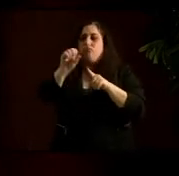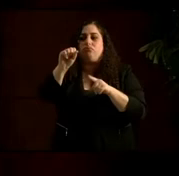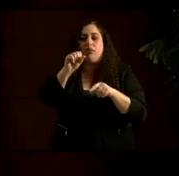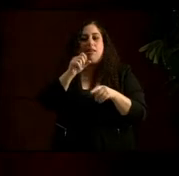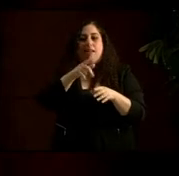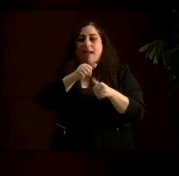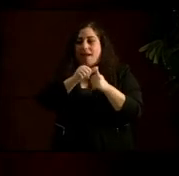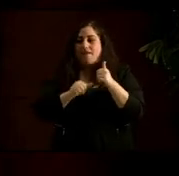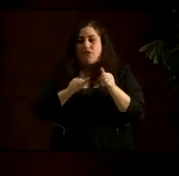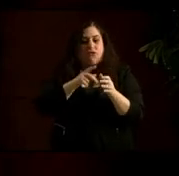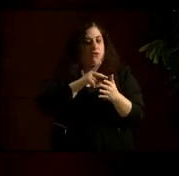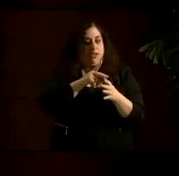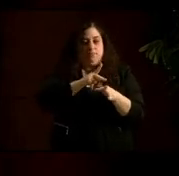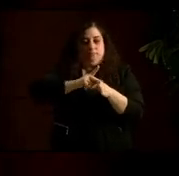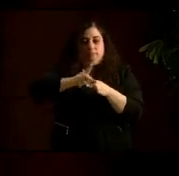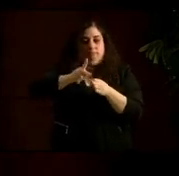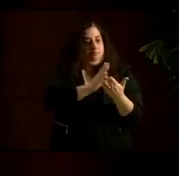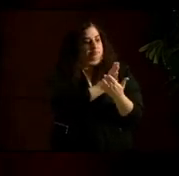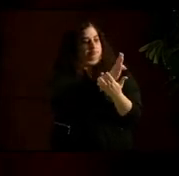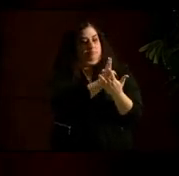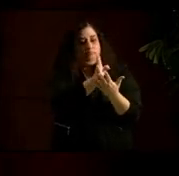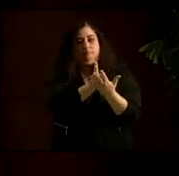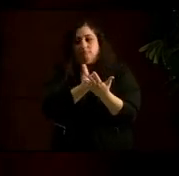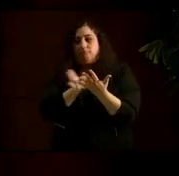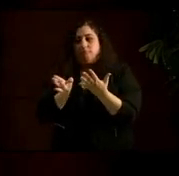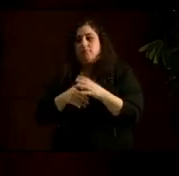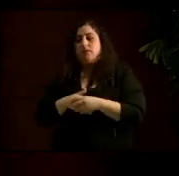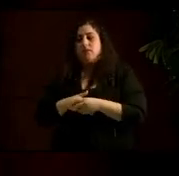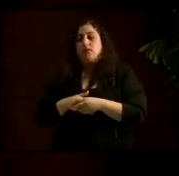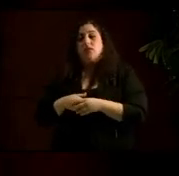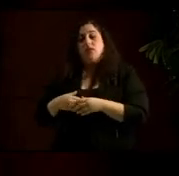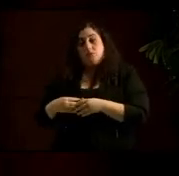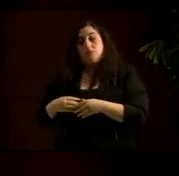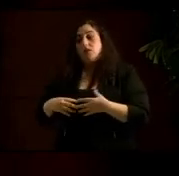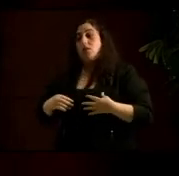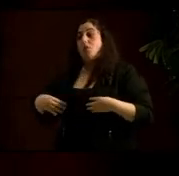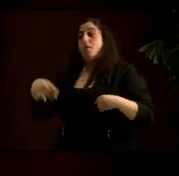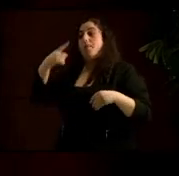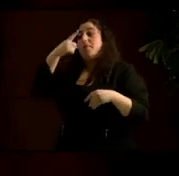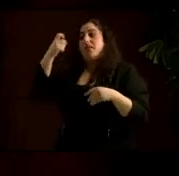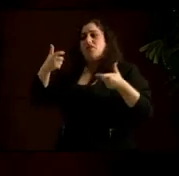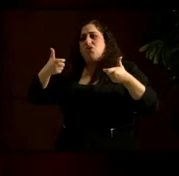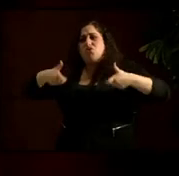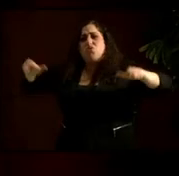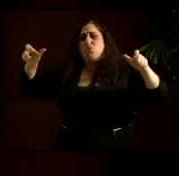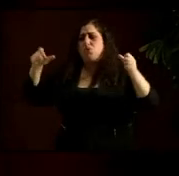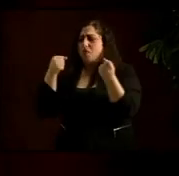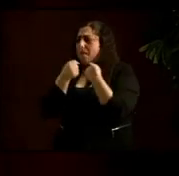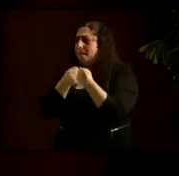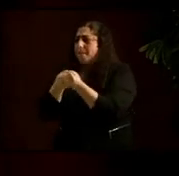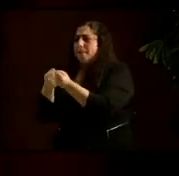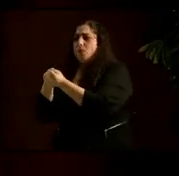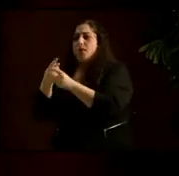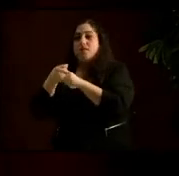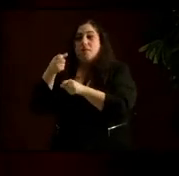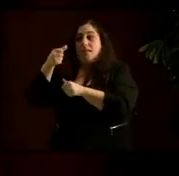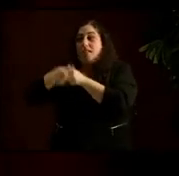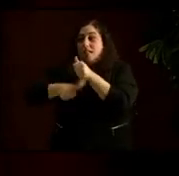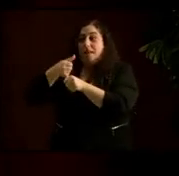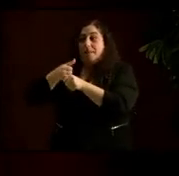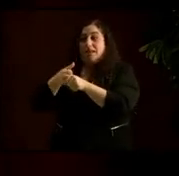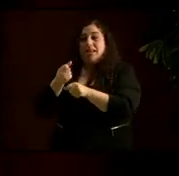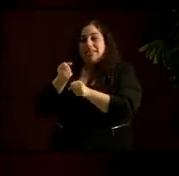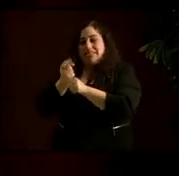endeavors. Because of the generous support of the SDSU alumni, each year we're most fortunate